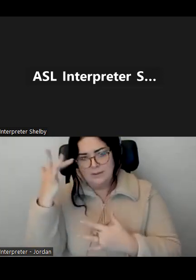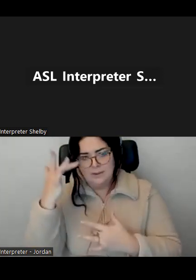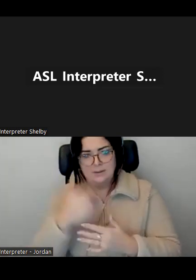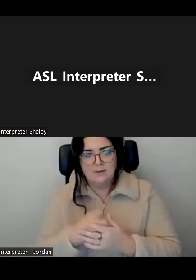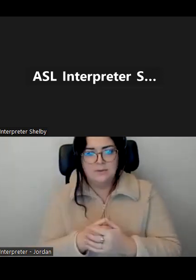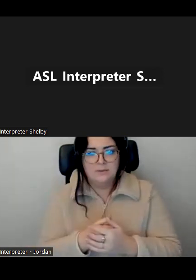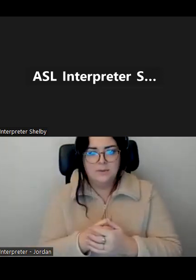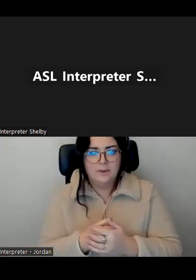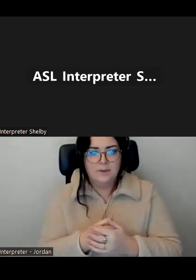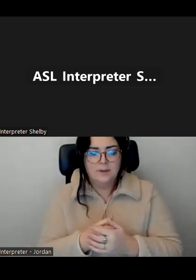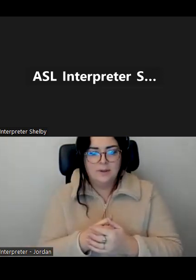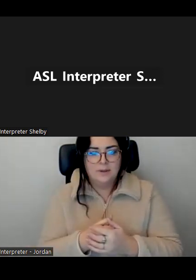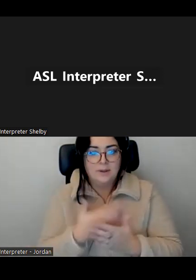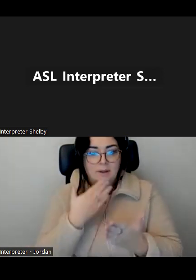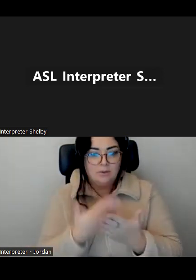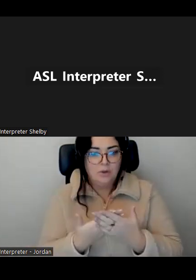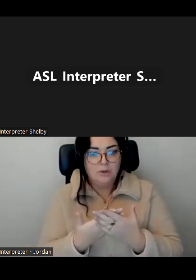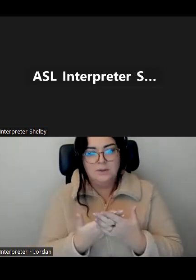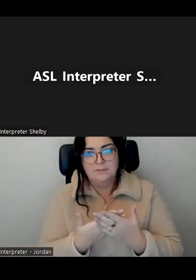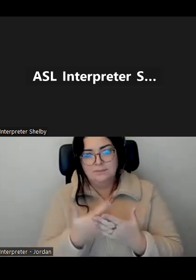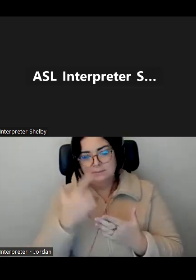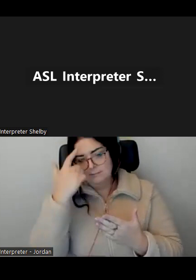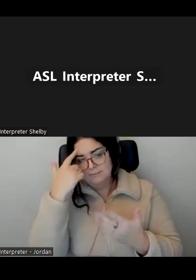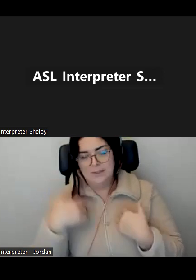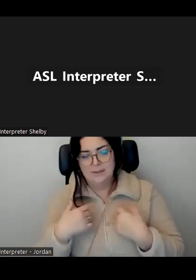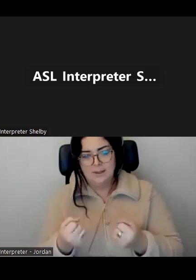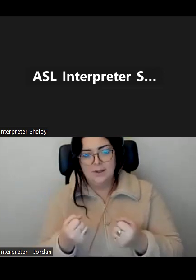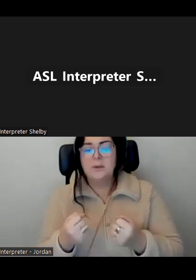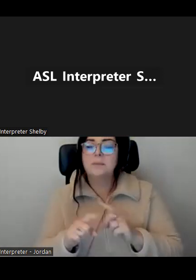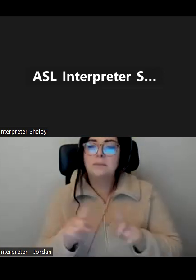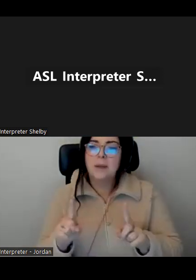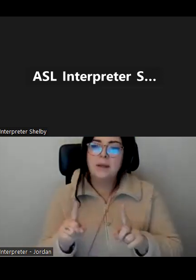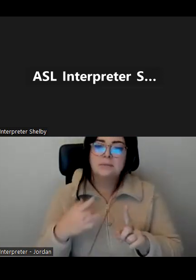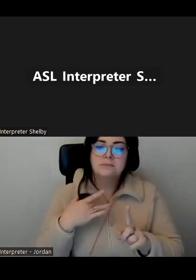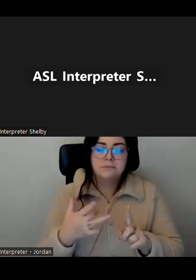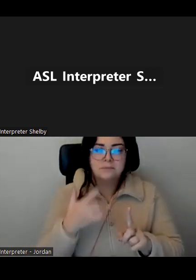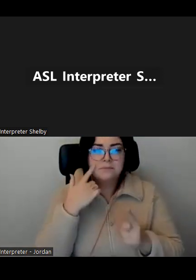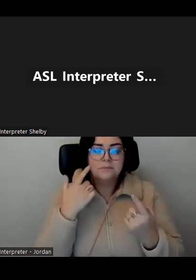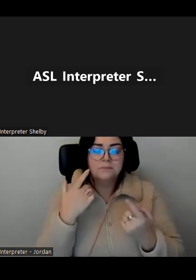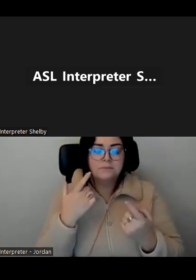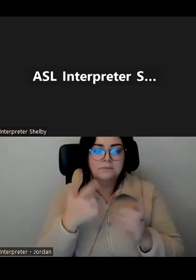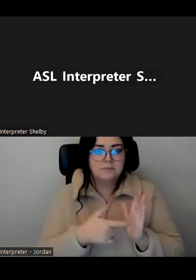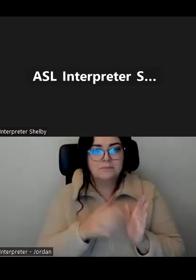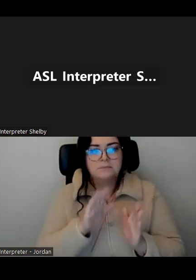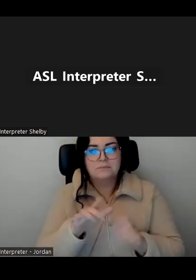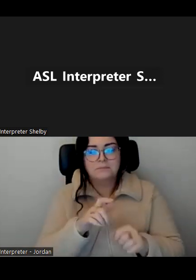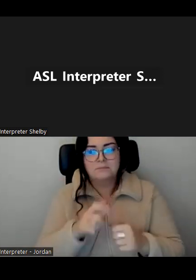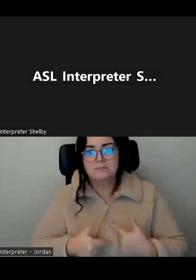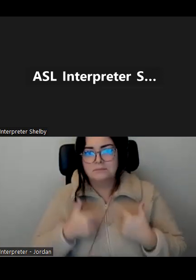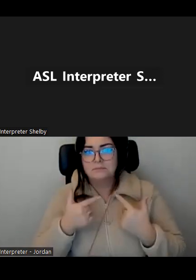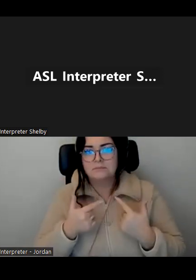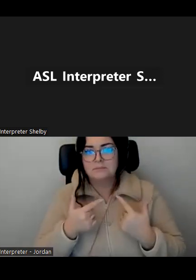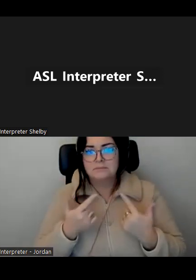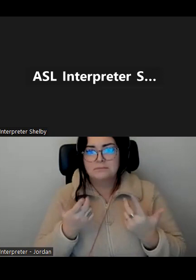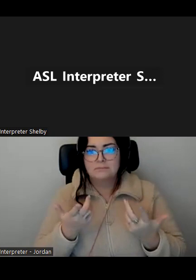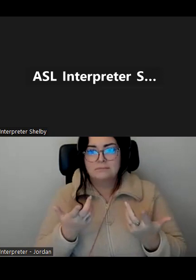health. So that's ideally where we want to be. But of course, there's going to be times when, maybe we have